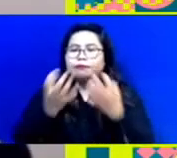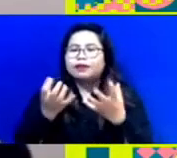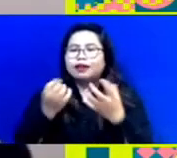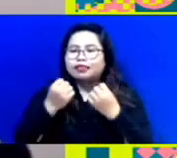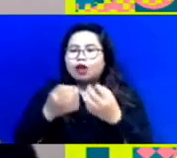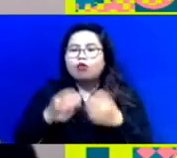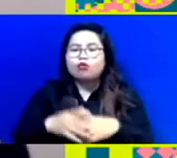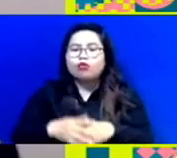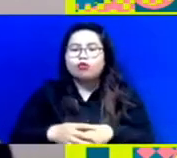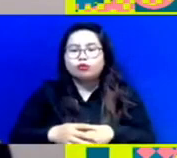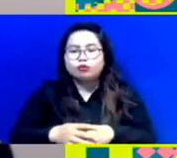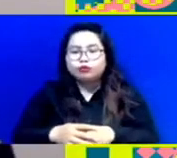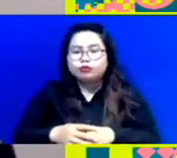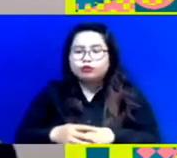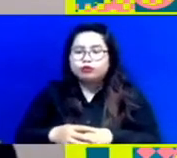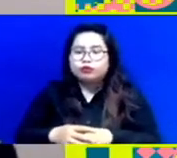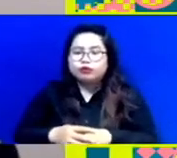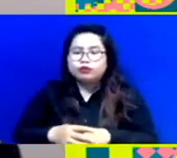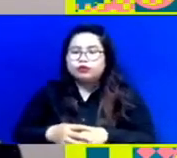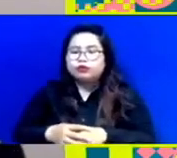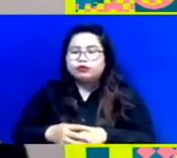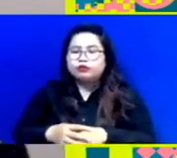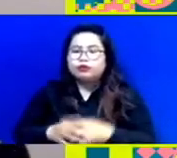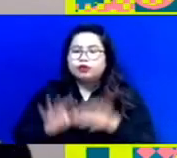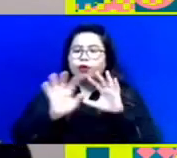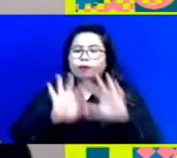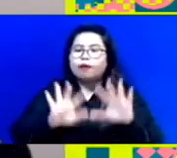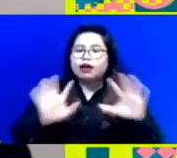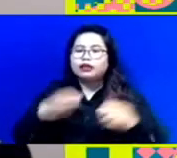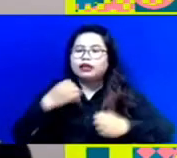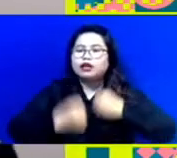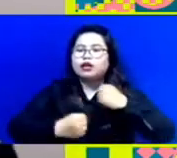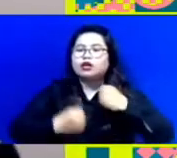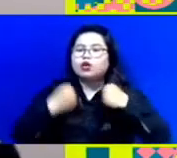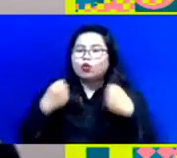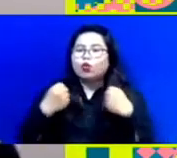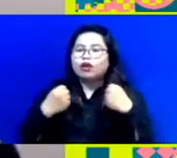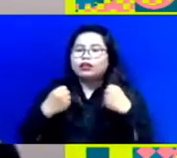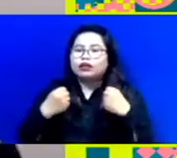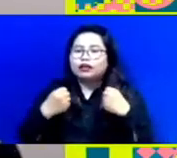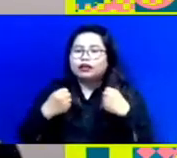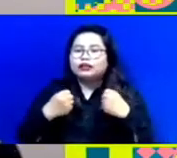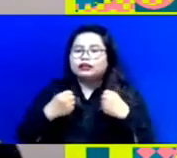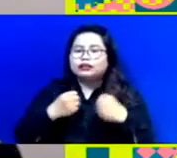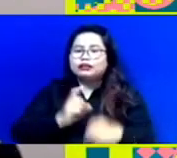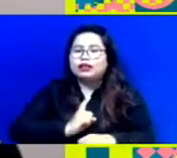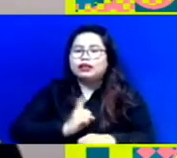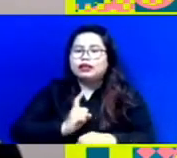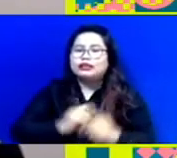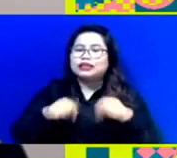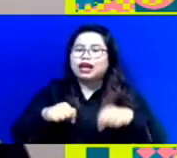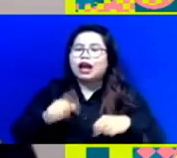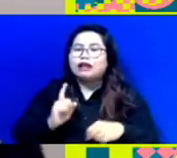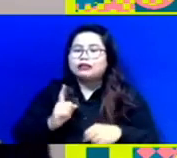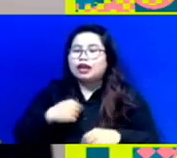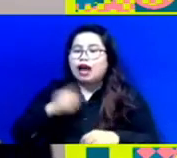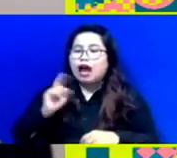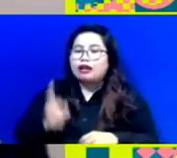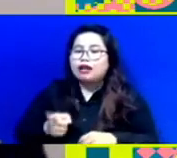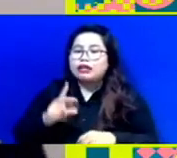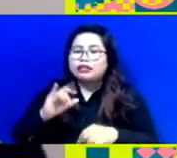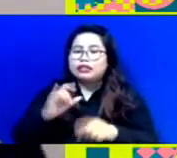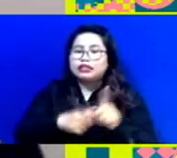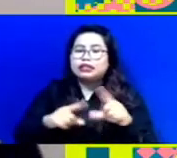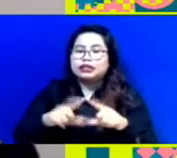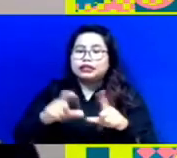actually not in the U.S. now. It's a bit of a change of plans. I'm in Riyadh, Saudi Arabia. Oh, yes, you're in Riyadh. Sorry. And no, not at all. I